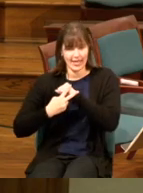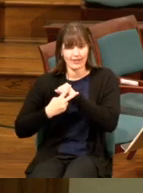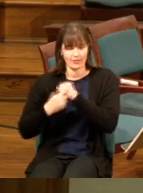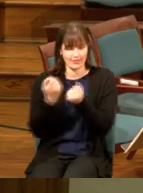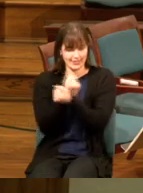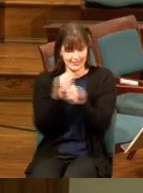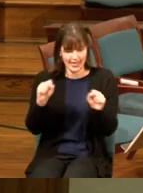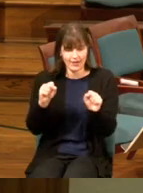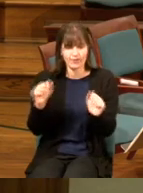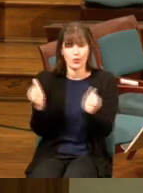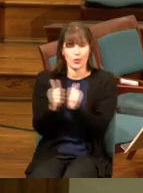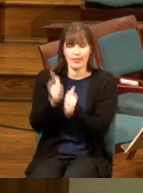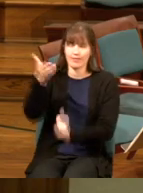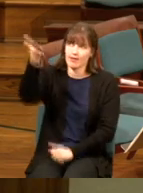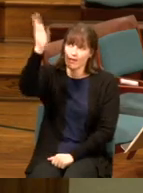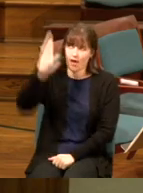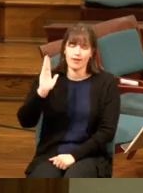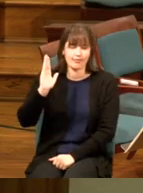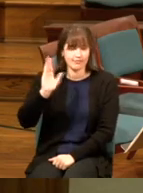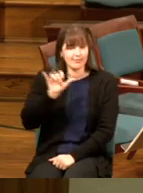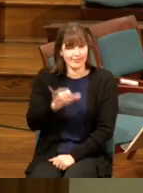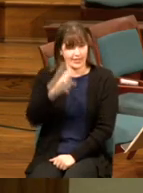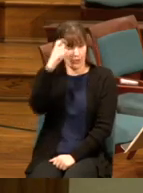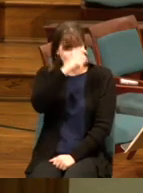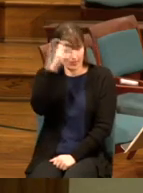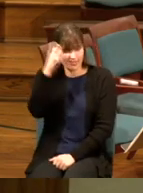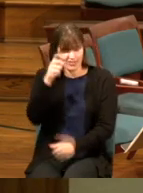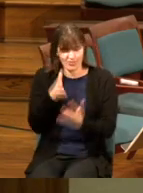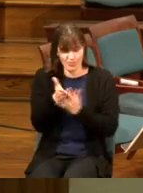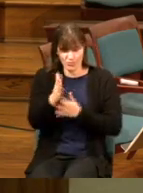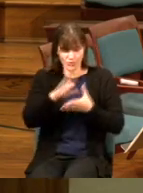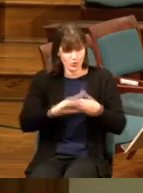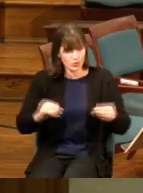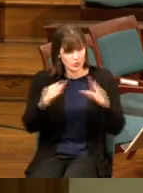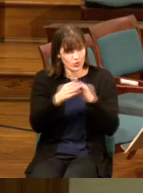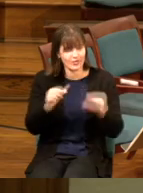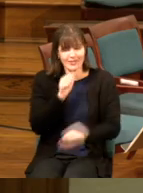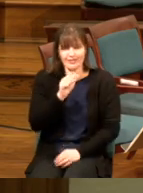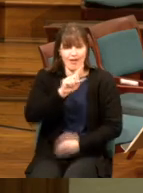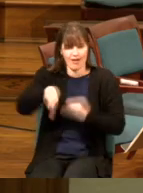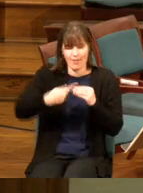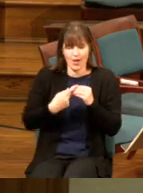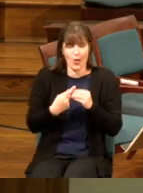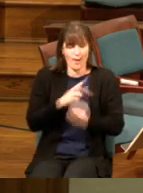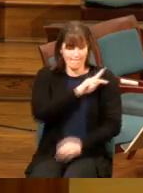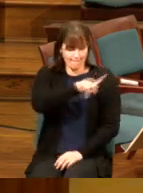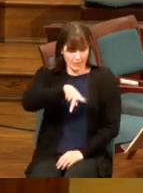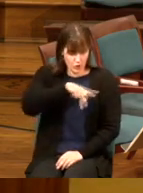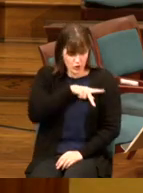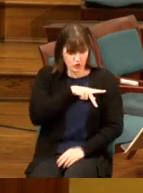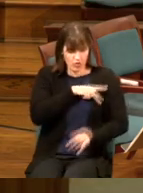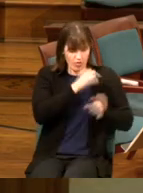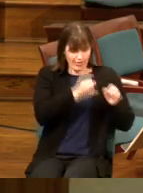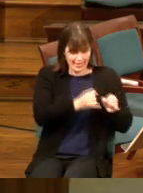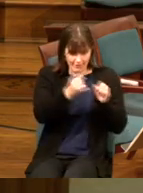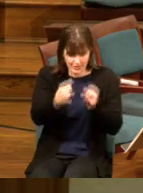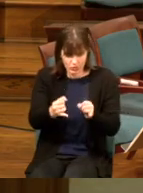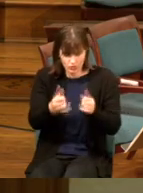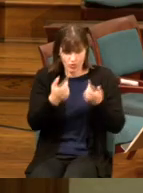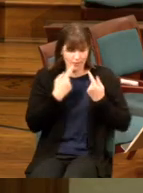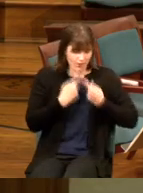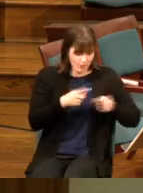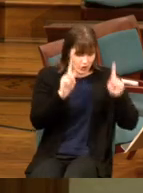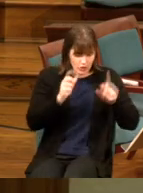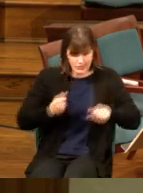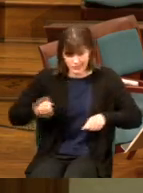God. The wisdom of Proverbs is never about personal flourishing against and